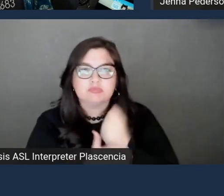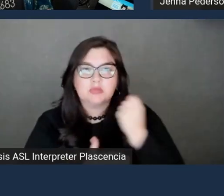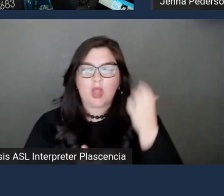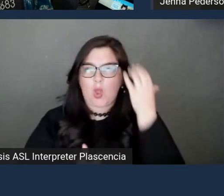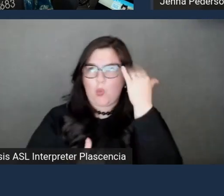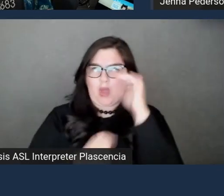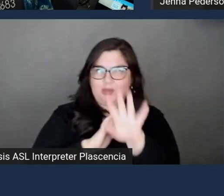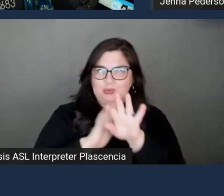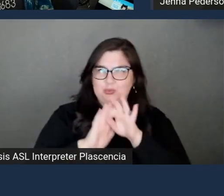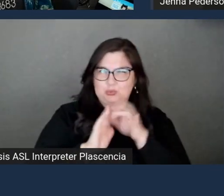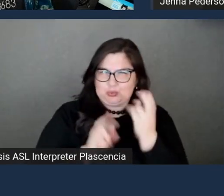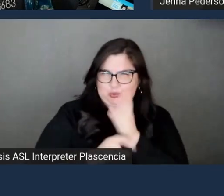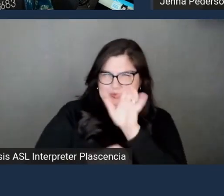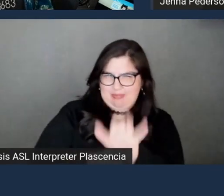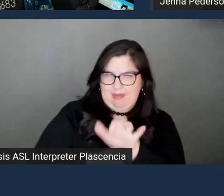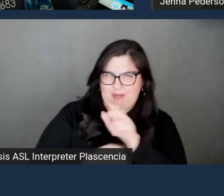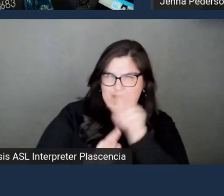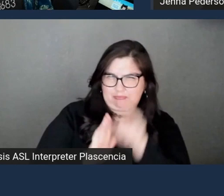use this?